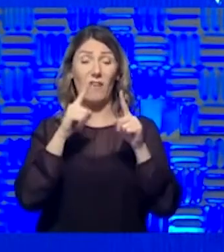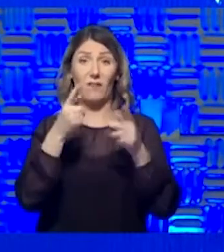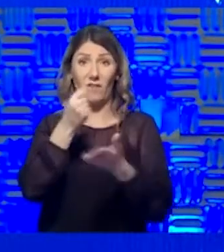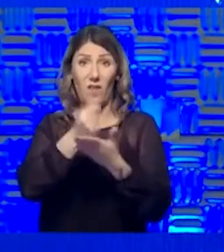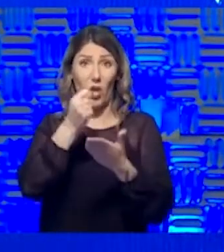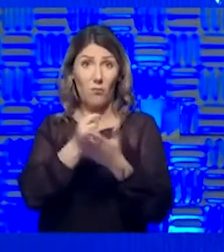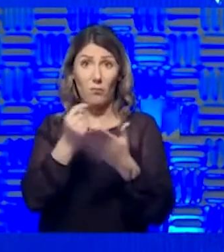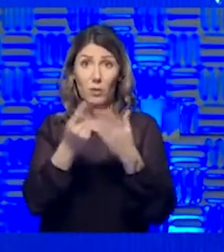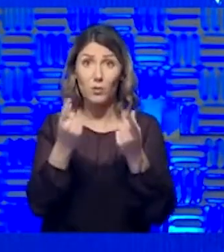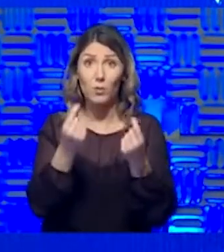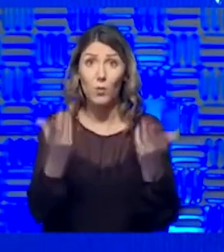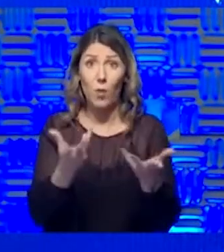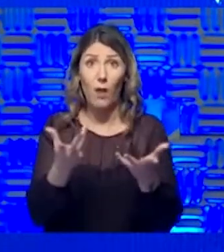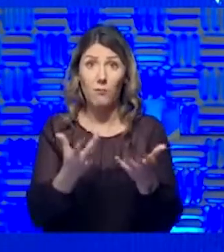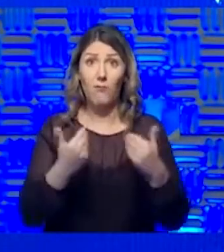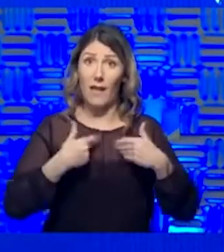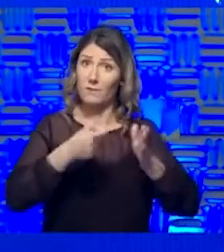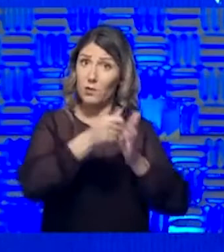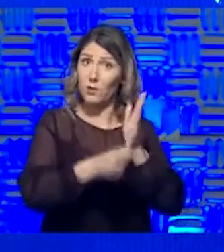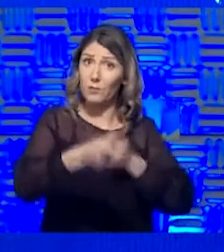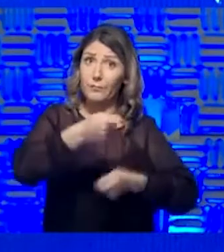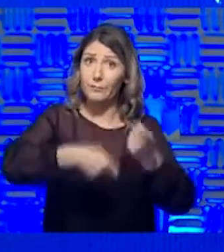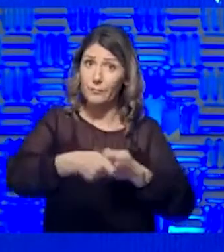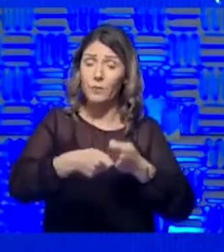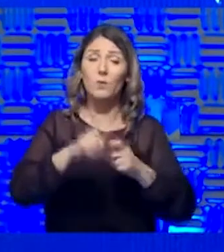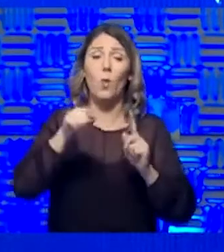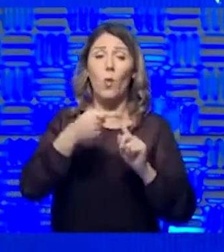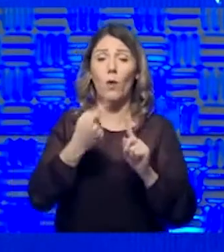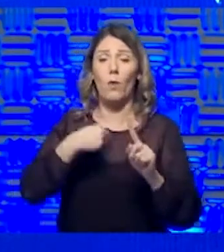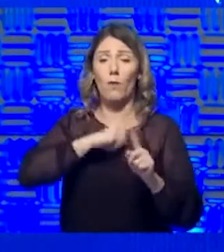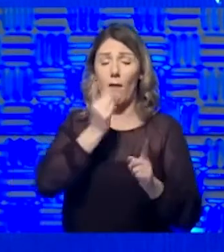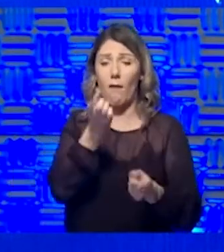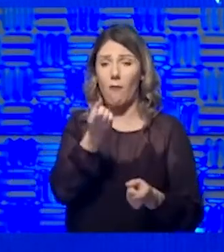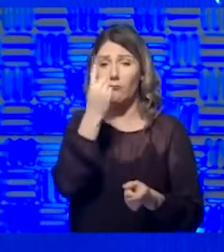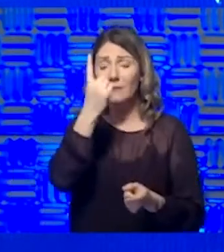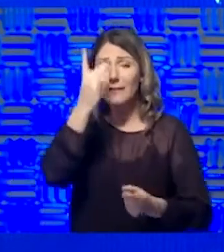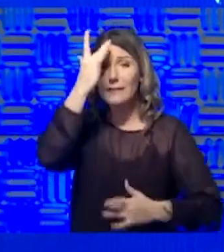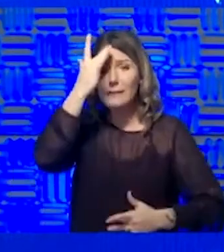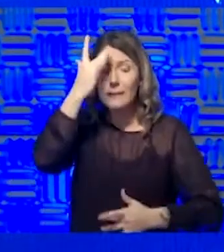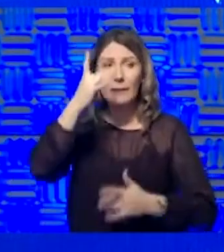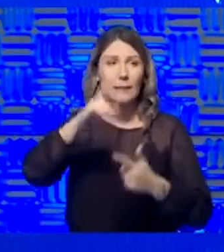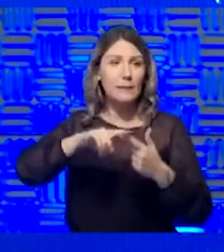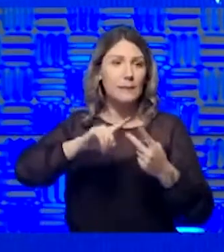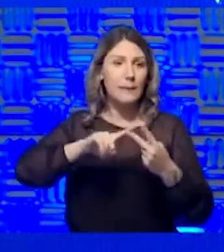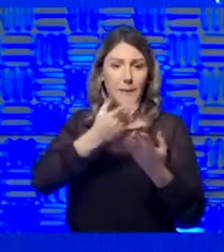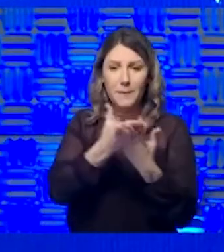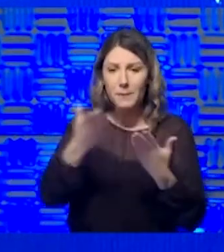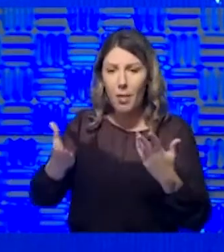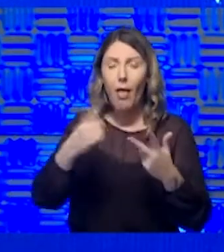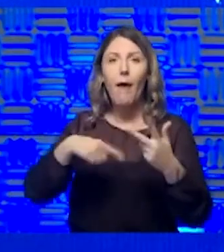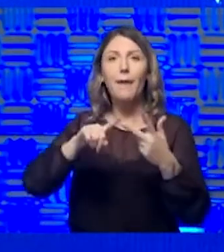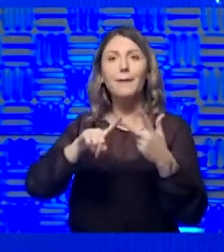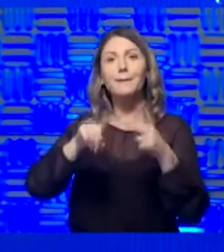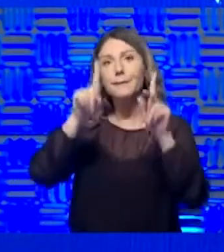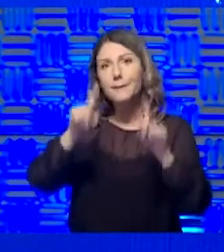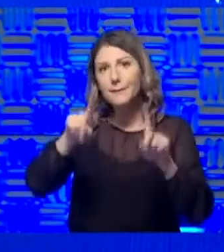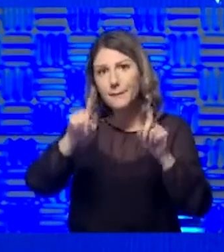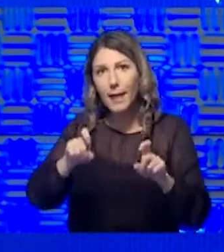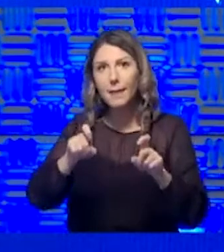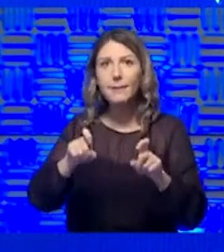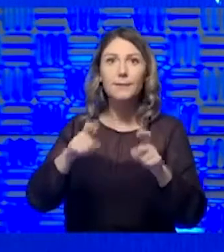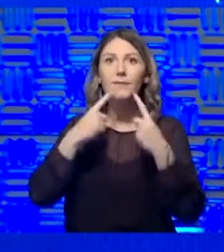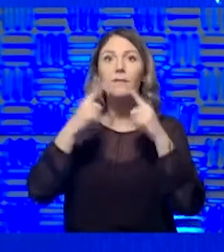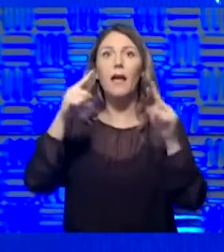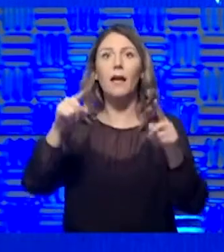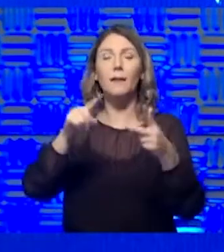And so once we understand the disease and our supplies a little better and we can test well, and we know that somebody can go back home